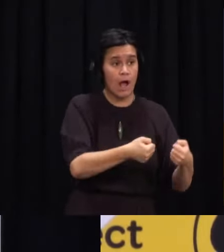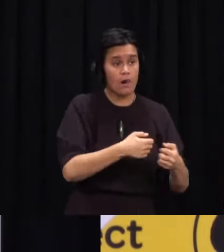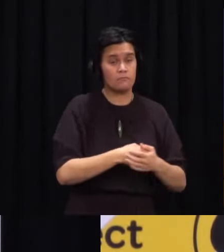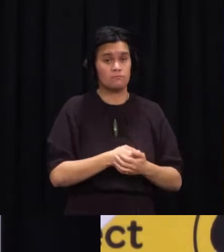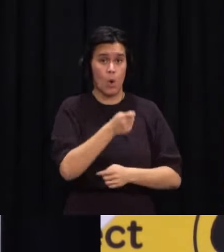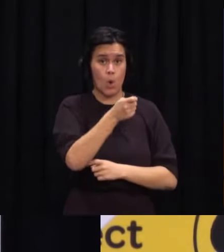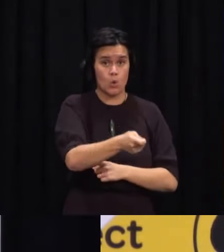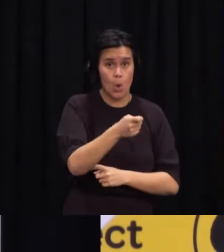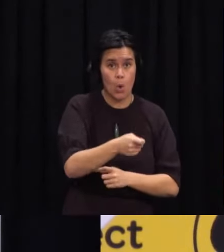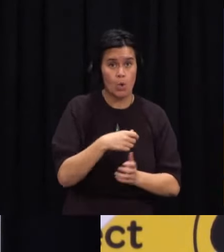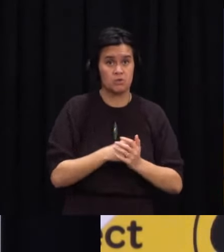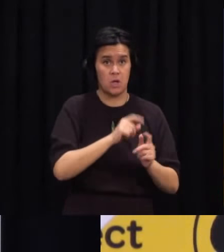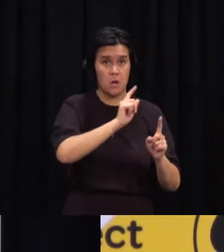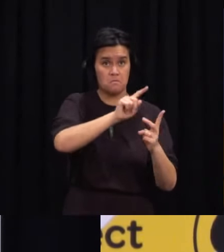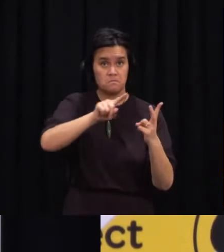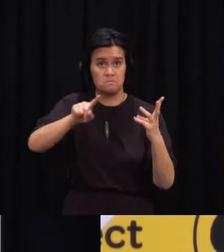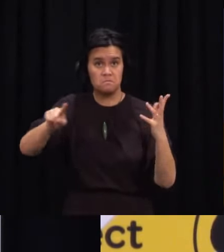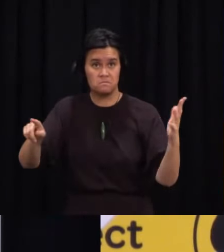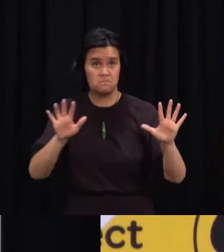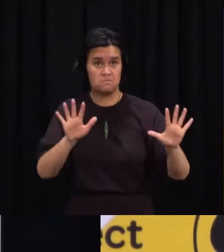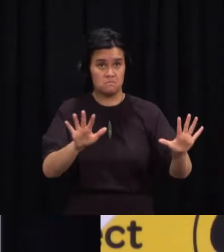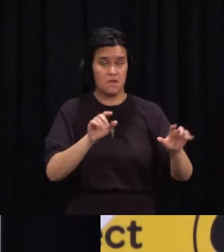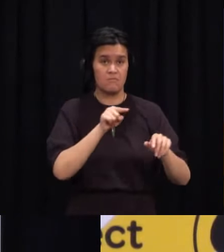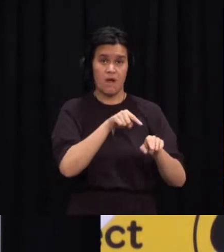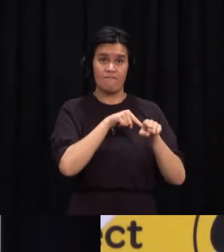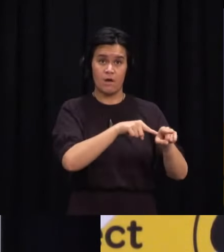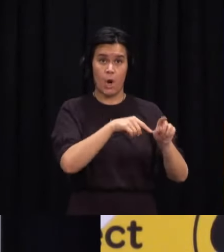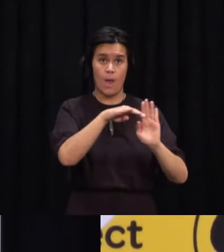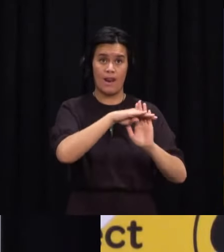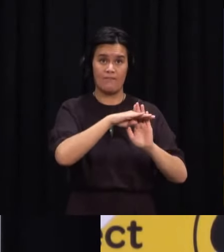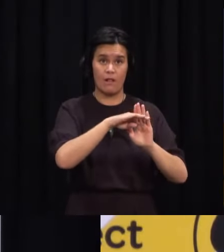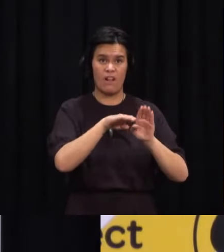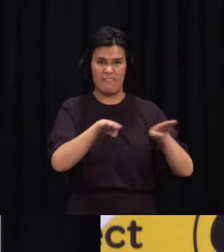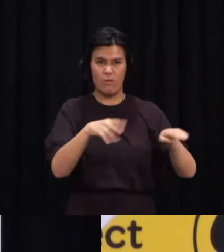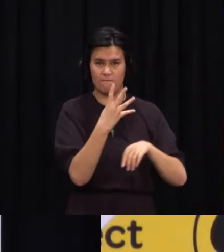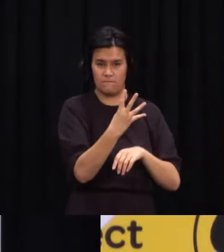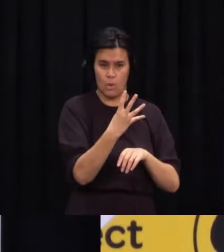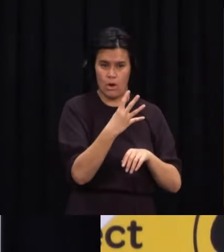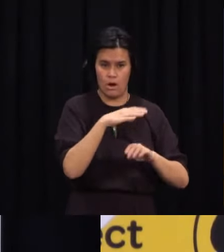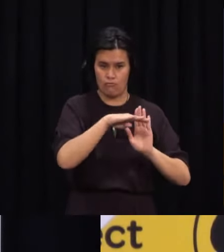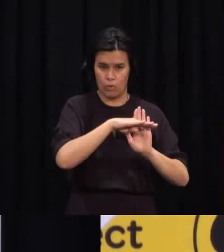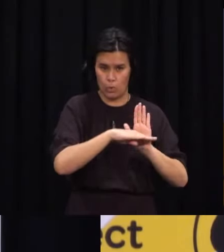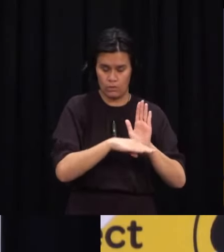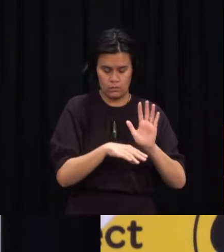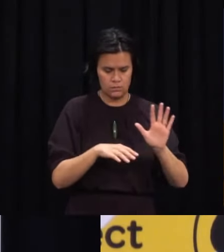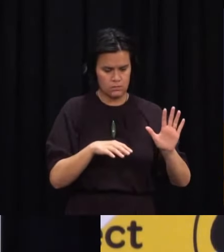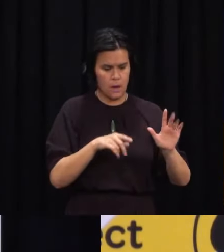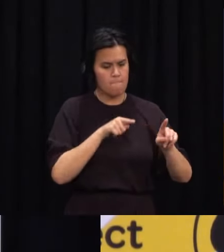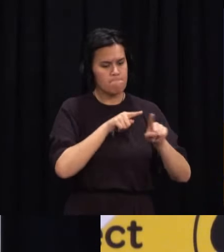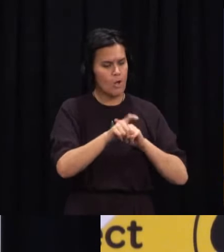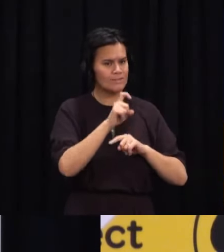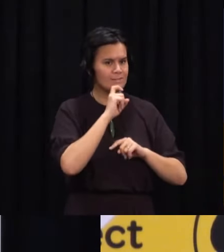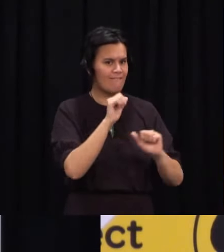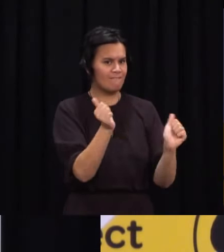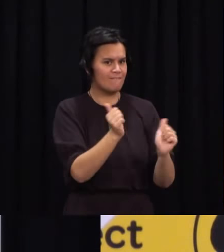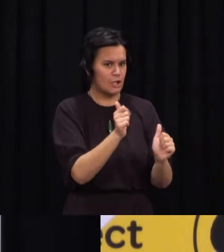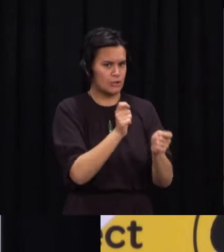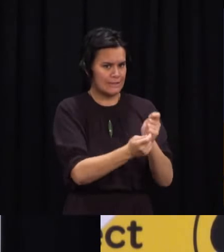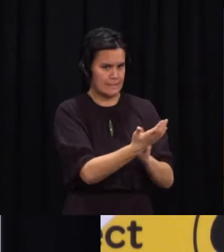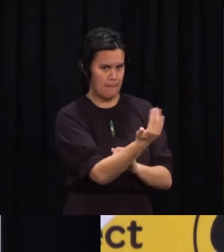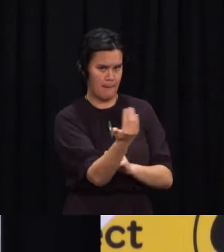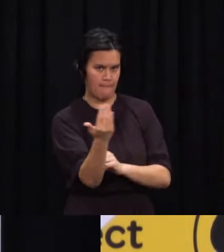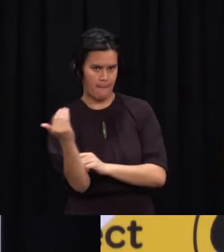used PPE, so that makes a difference. Then the household, so far 3 back, majority tested, 1 yet to have a result.